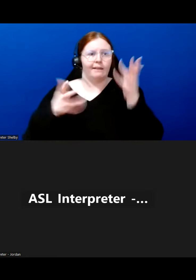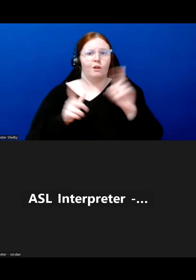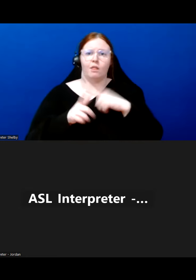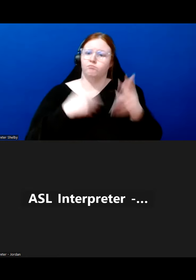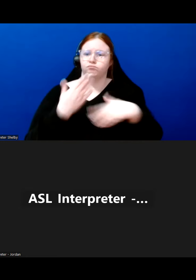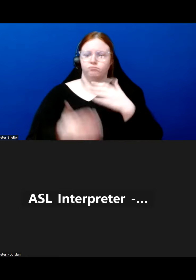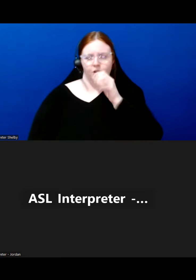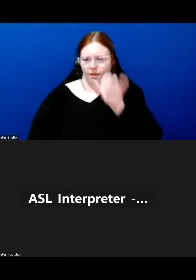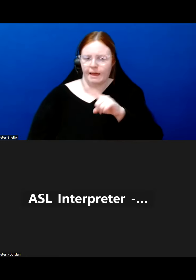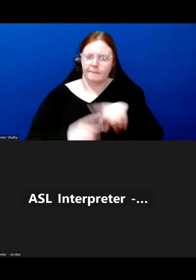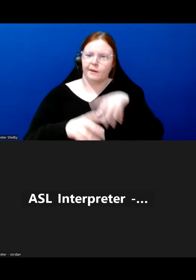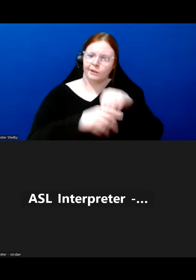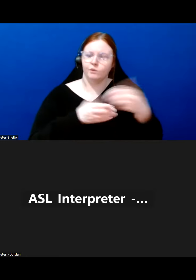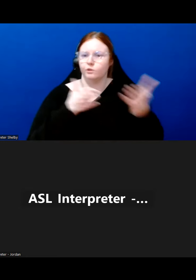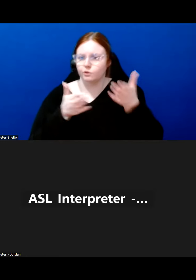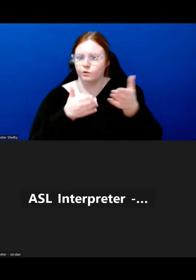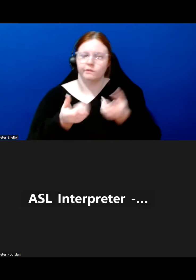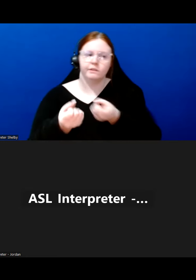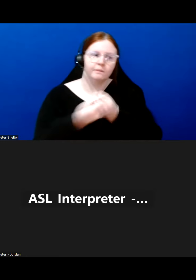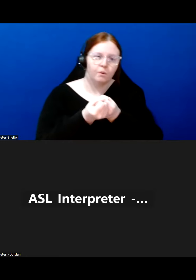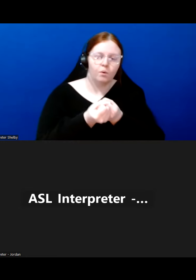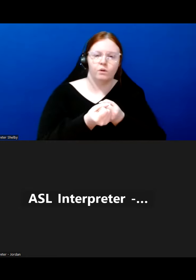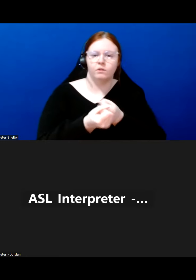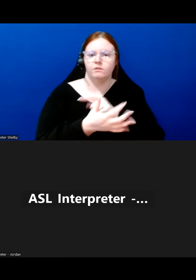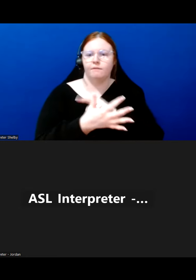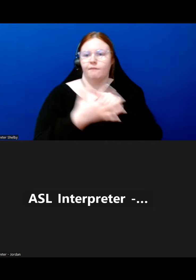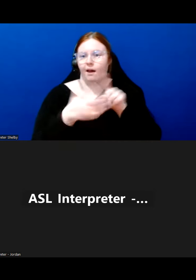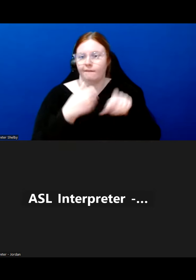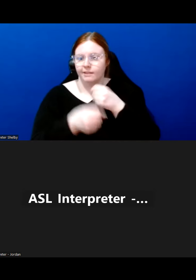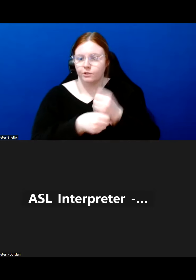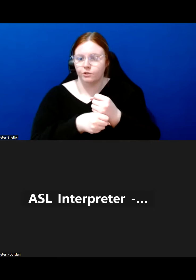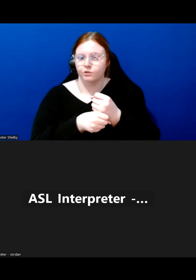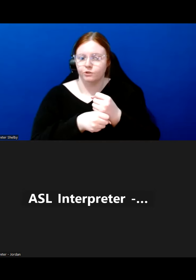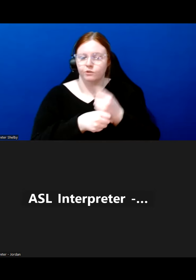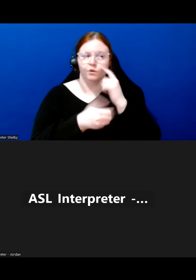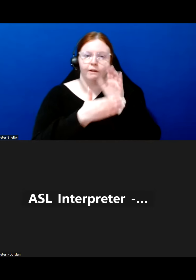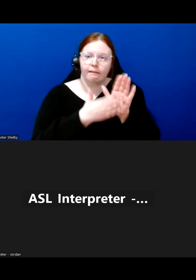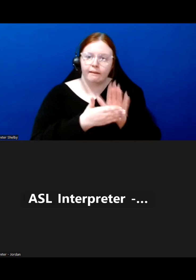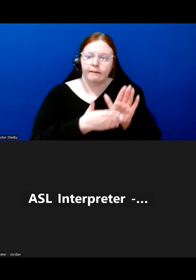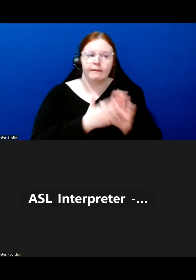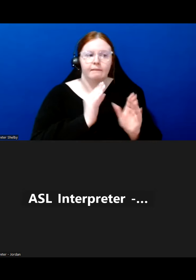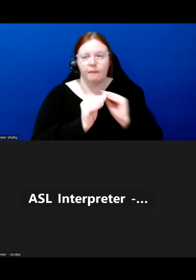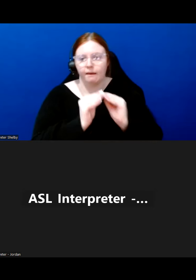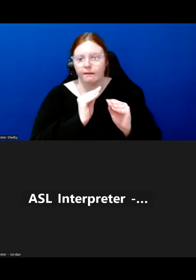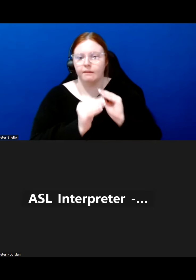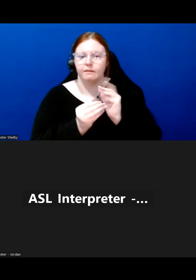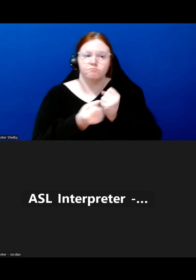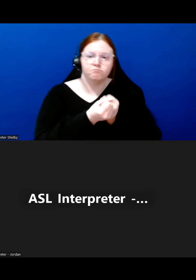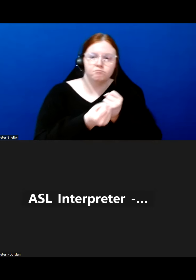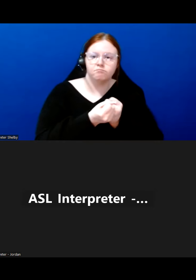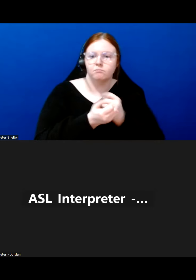saying goodbye. You're getting 5 whole years of like cleaning and maintenance and